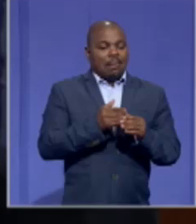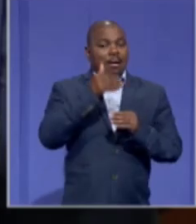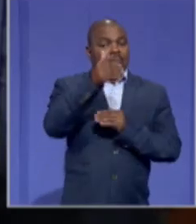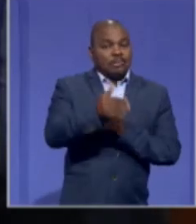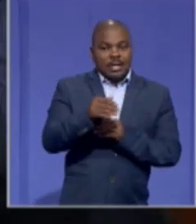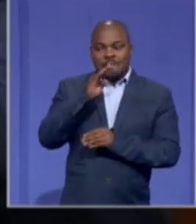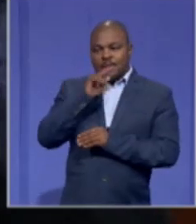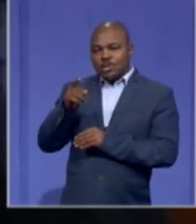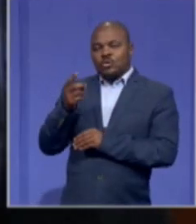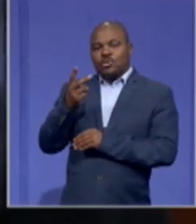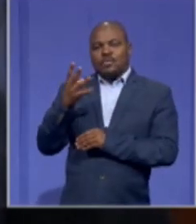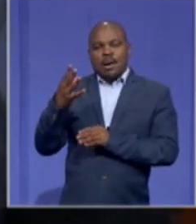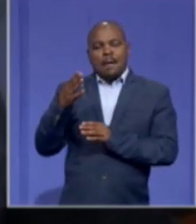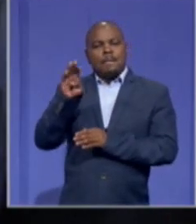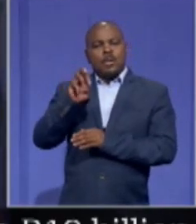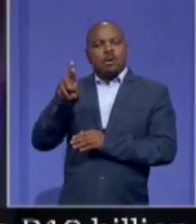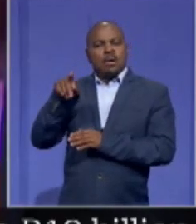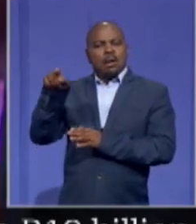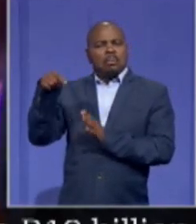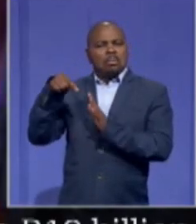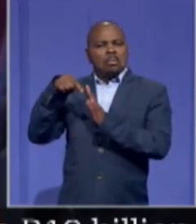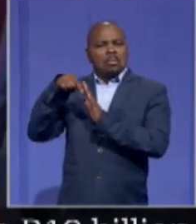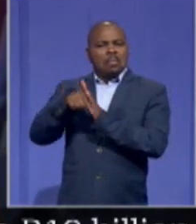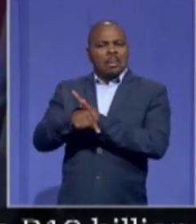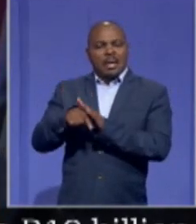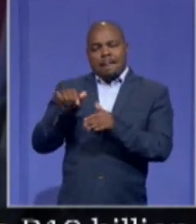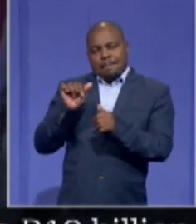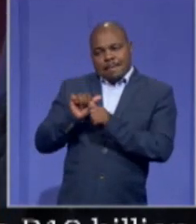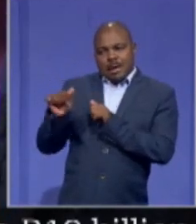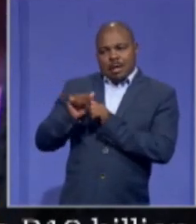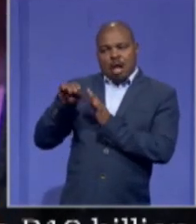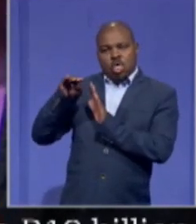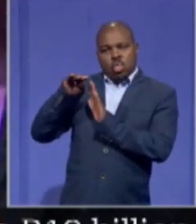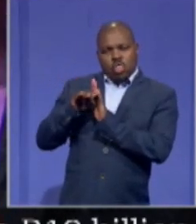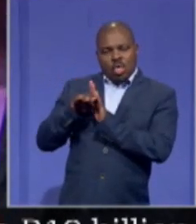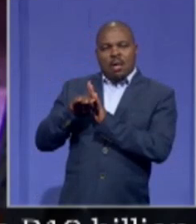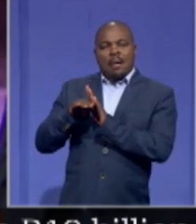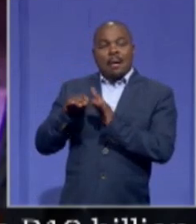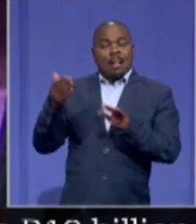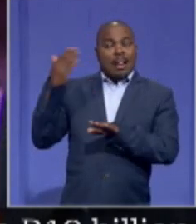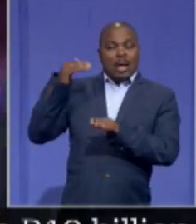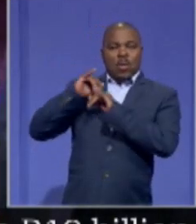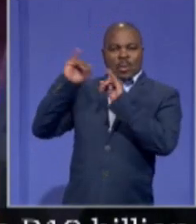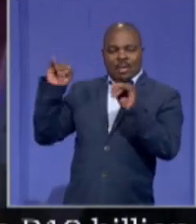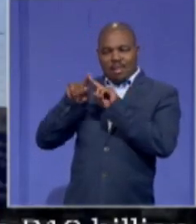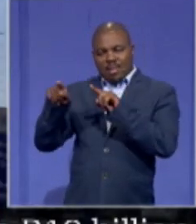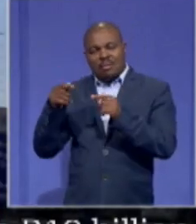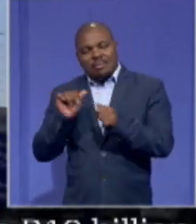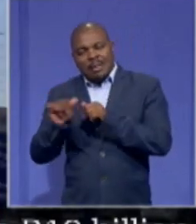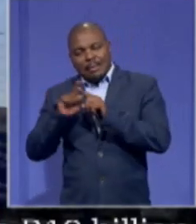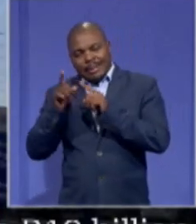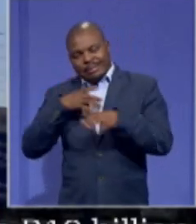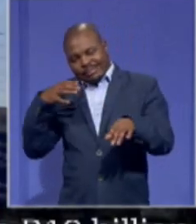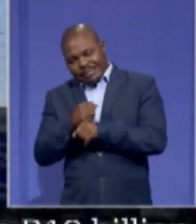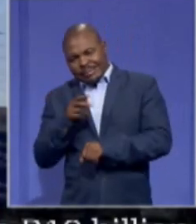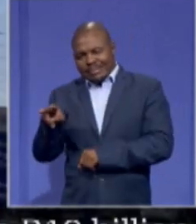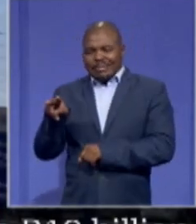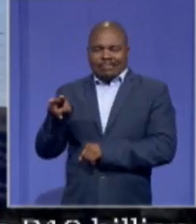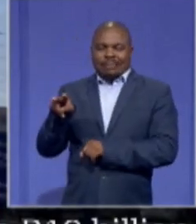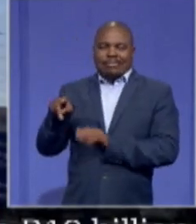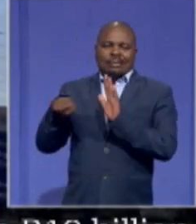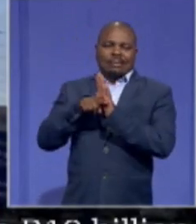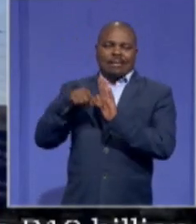25 billion rands loss, which is a better loss compared to the previous year. However, we regret the fact that is a loss.